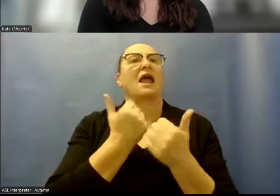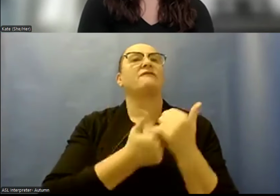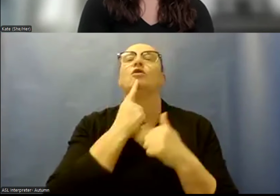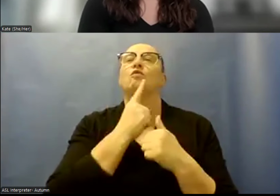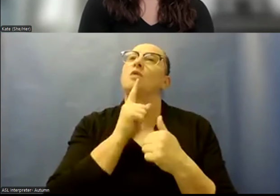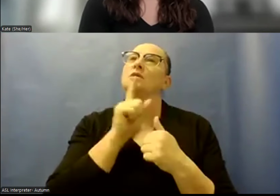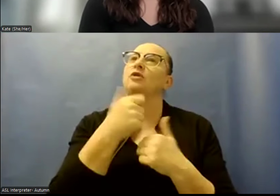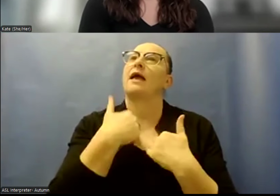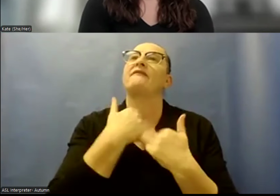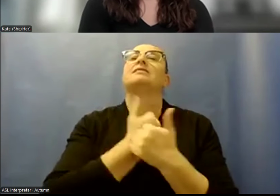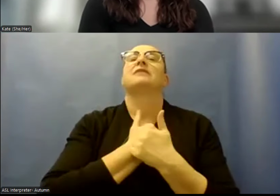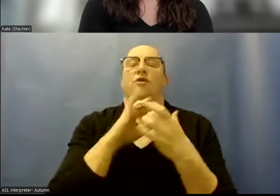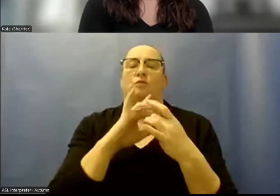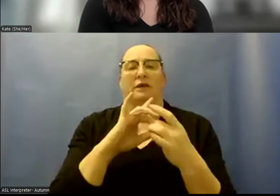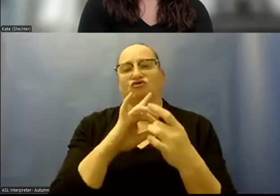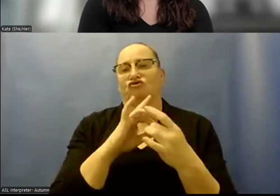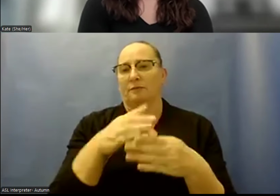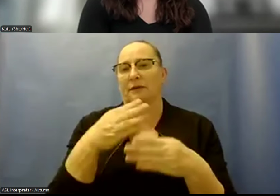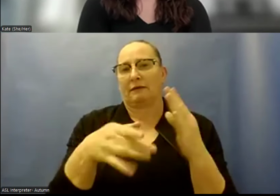at the end of the day.